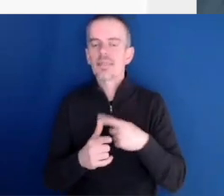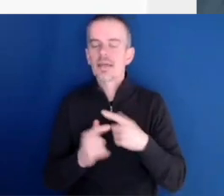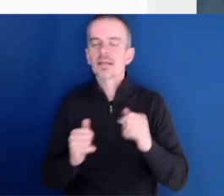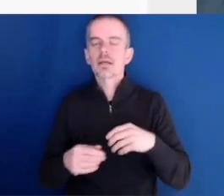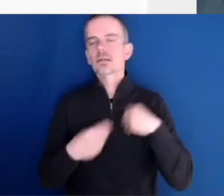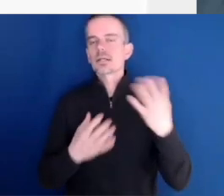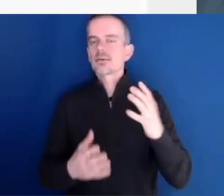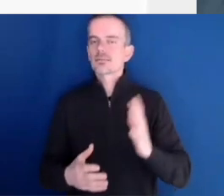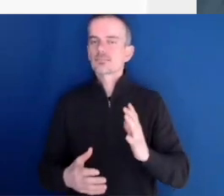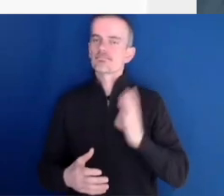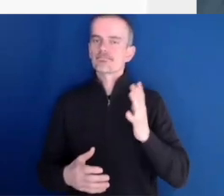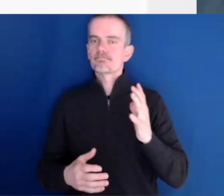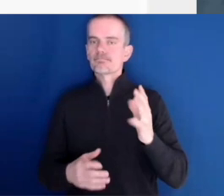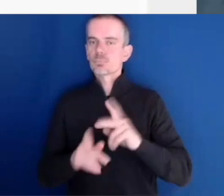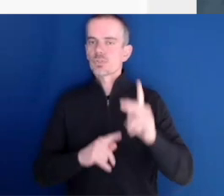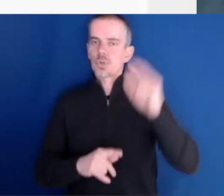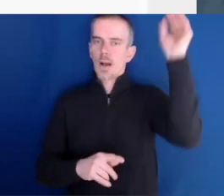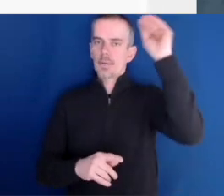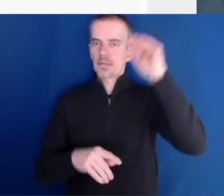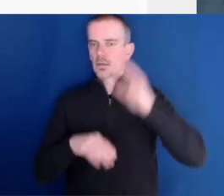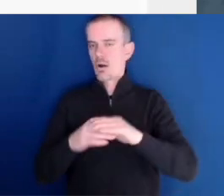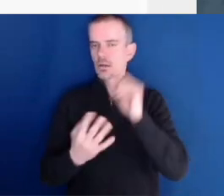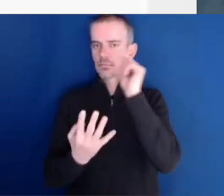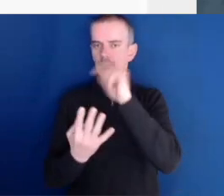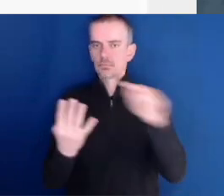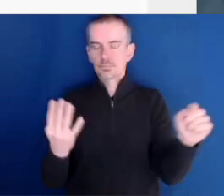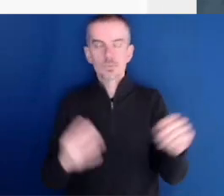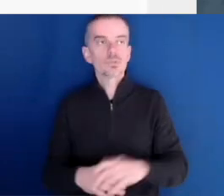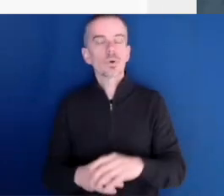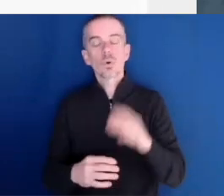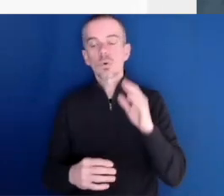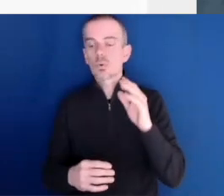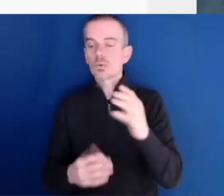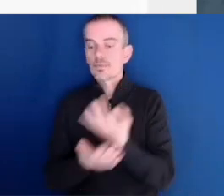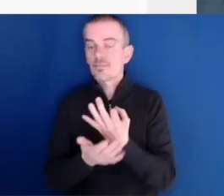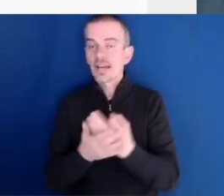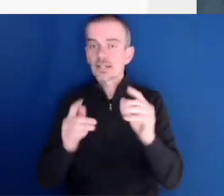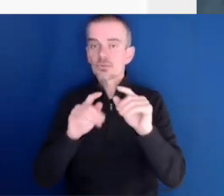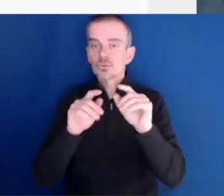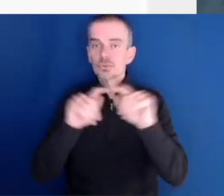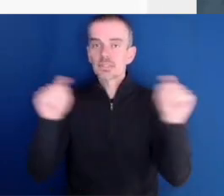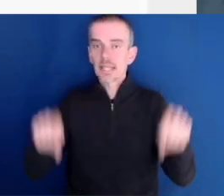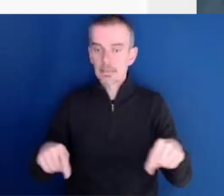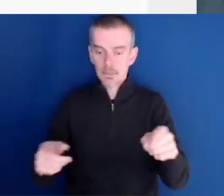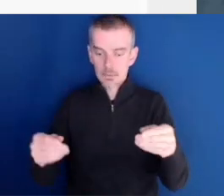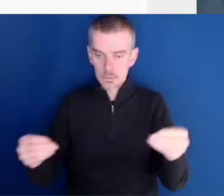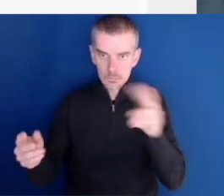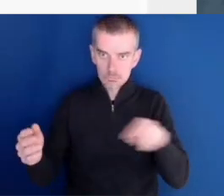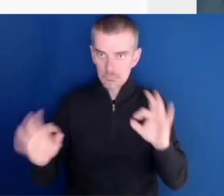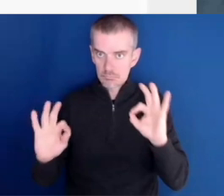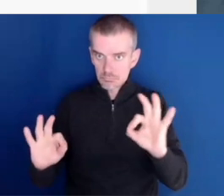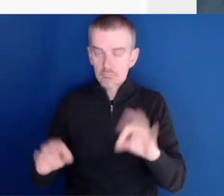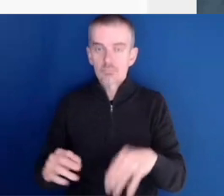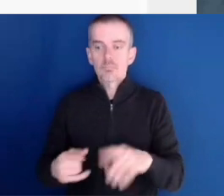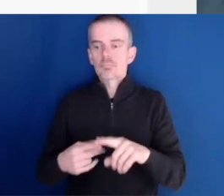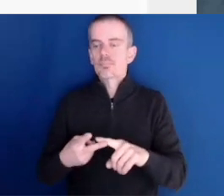whole number of things, right? So not only are those financial statements presented fairly in all material respects, but also does your